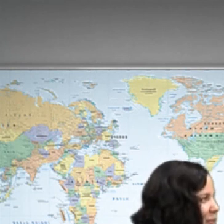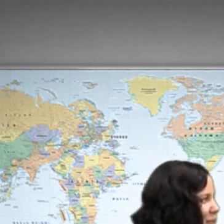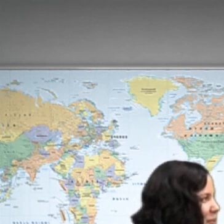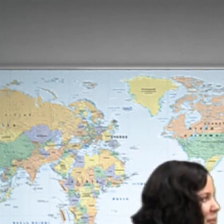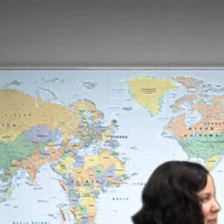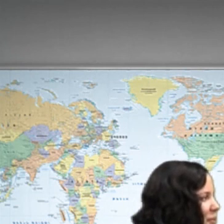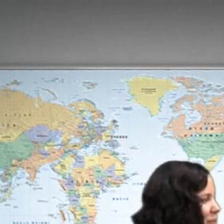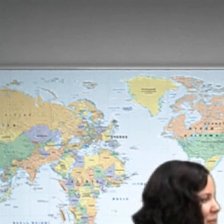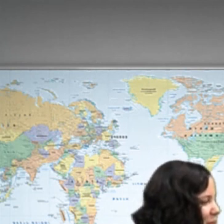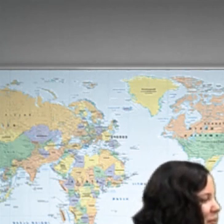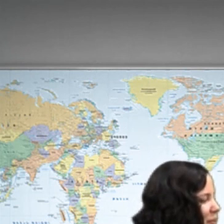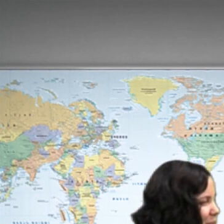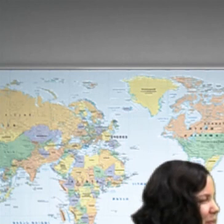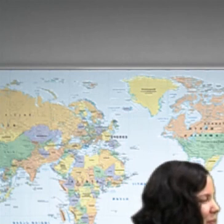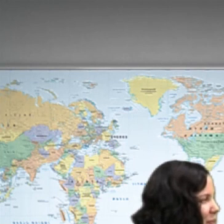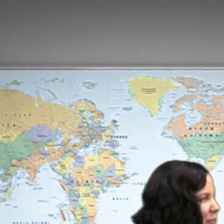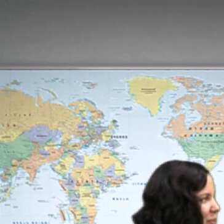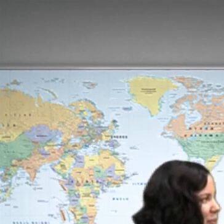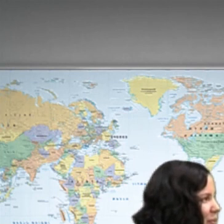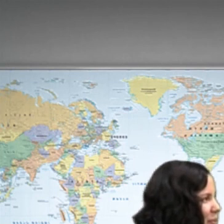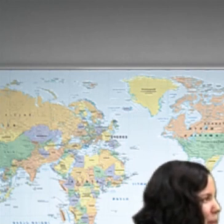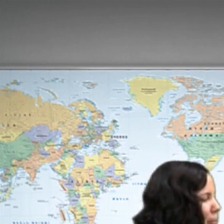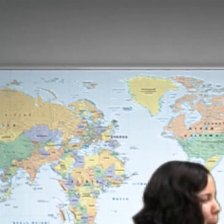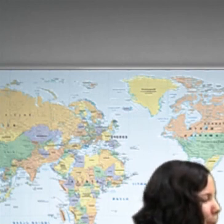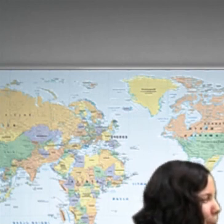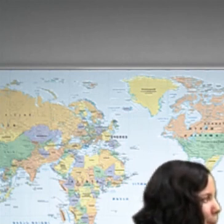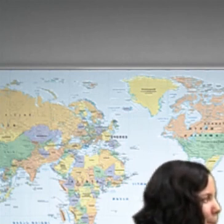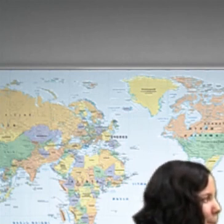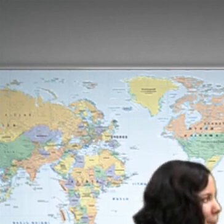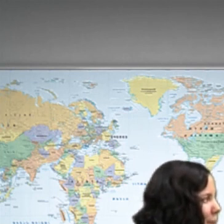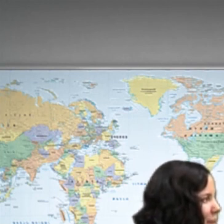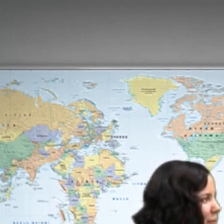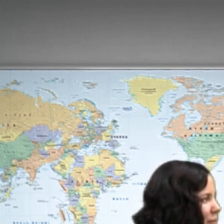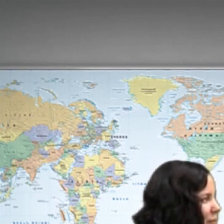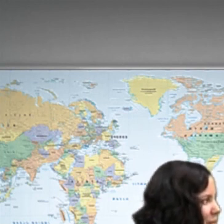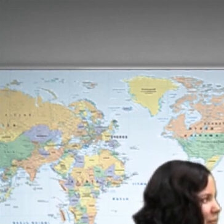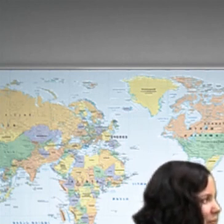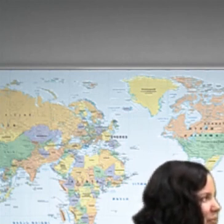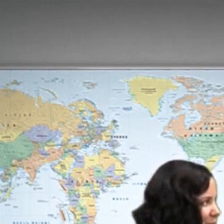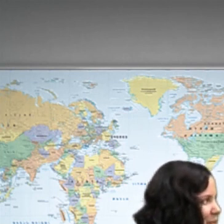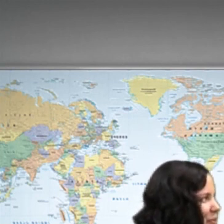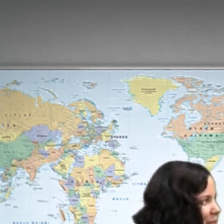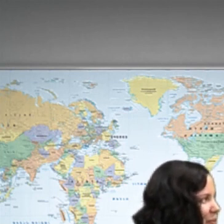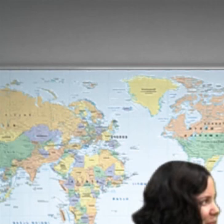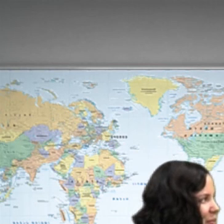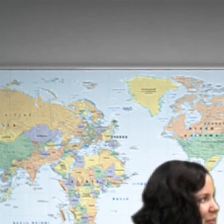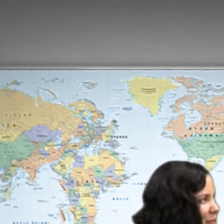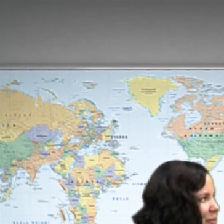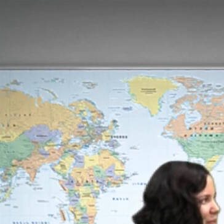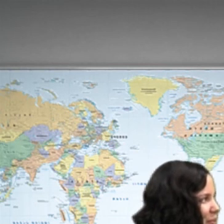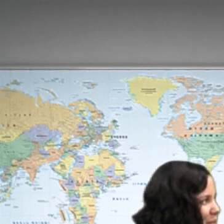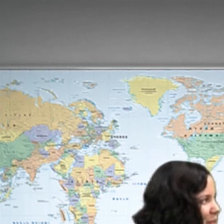way. So just do your part, study what we are going to give you now and do your part. And please